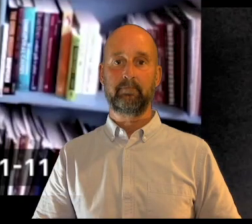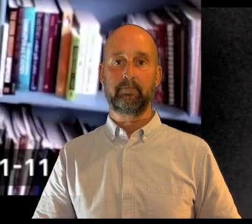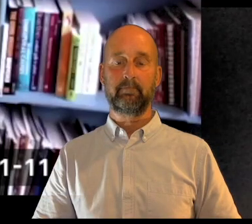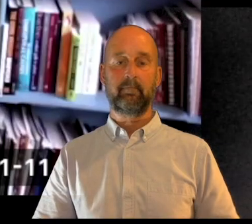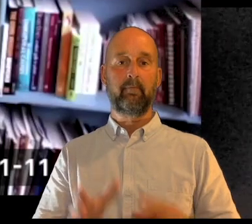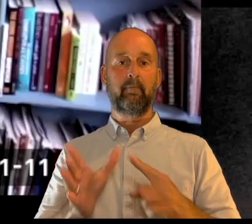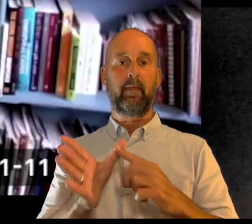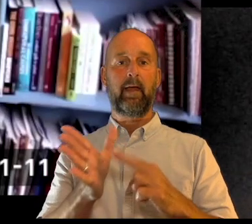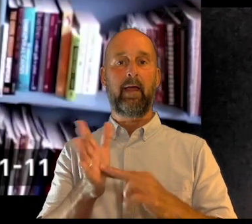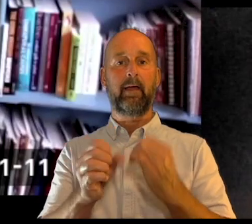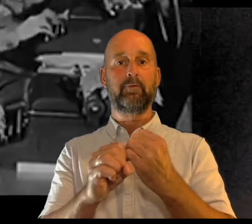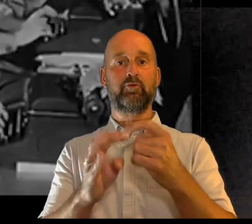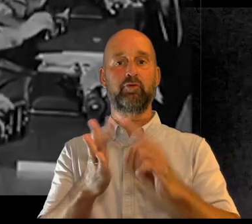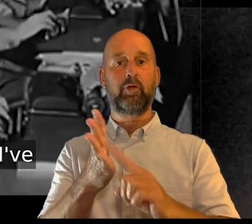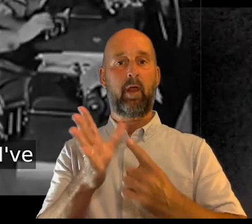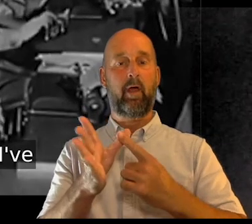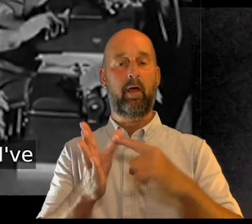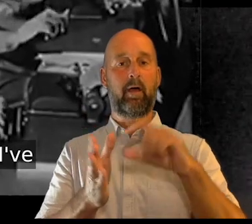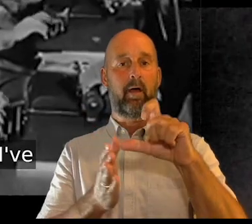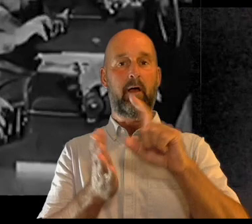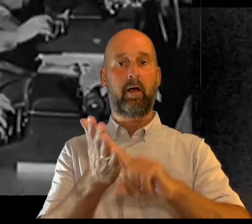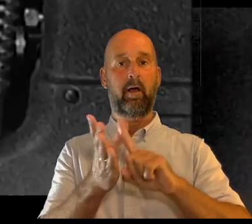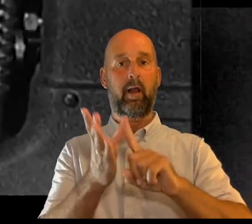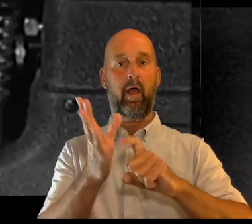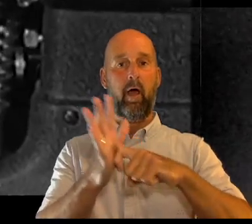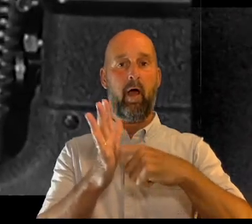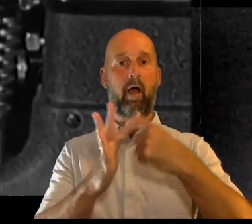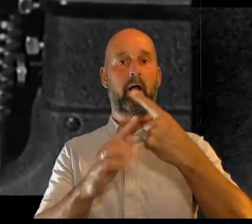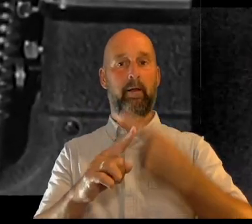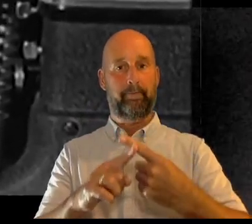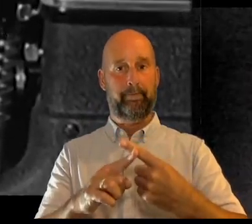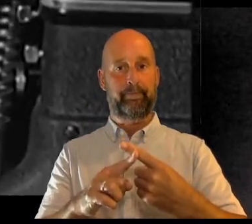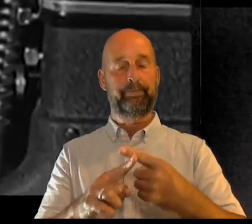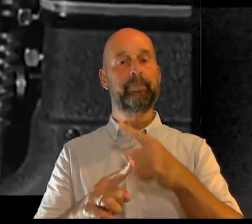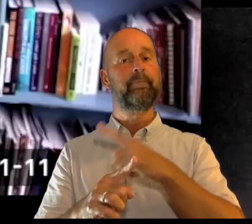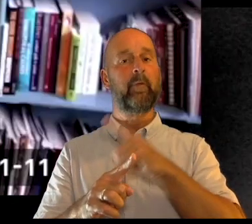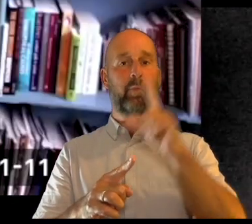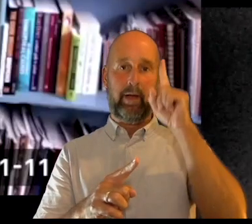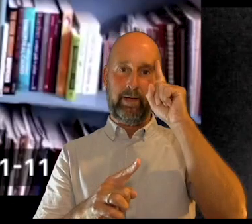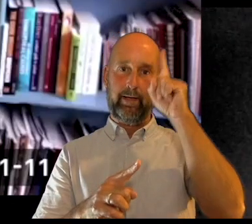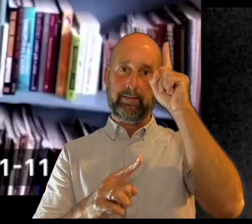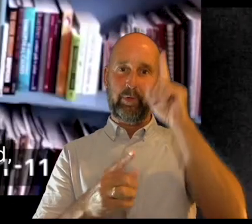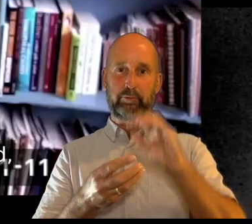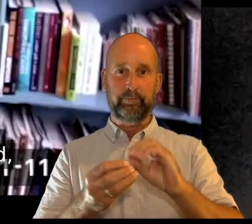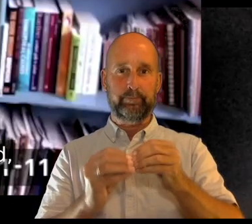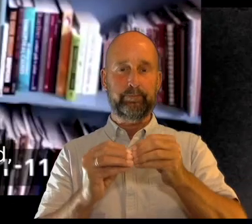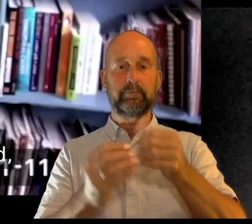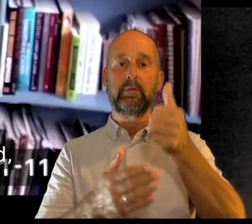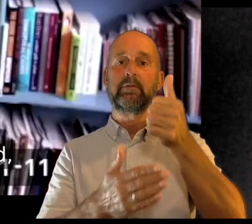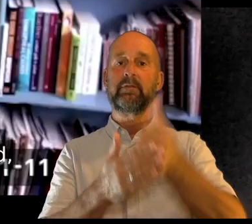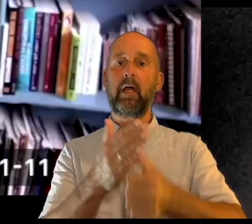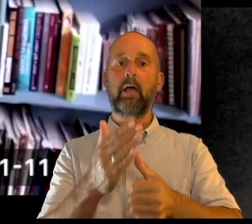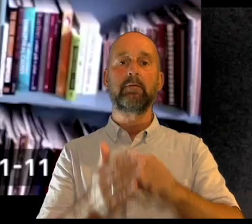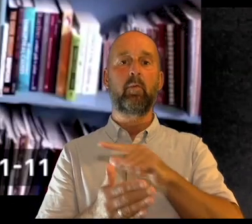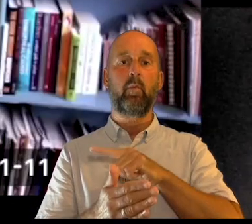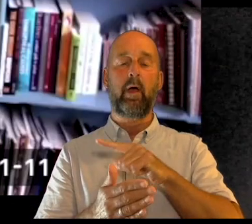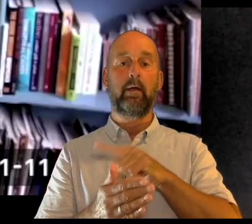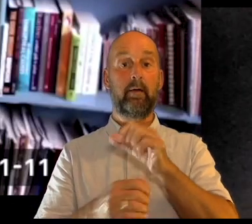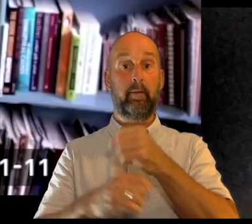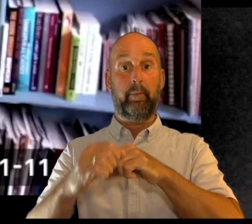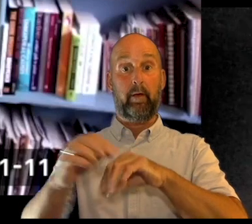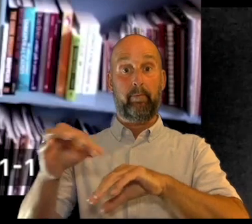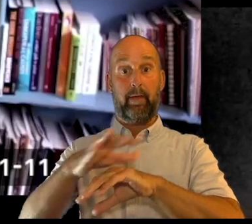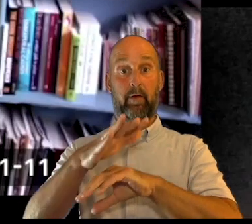My name is Angela Clarke. The creative inspiration behind what I've written starts when I got diagnosed shortly after I